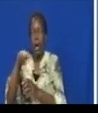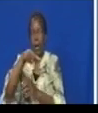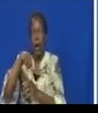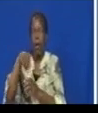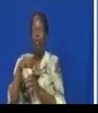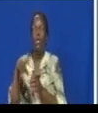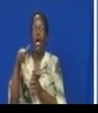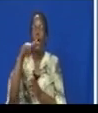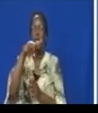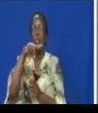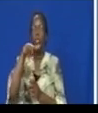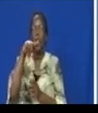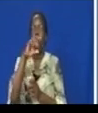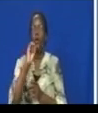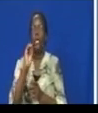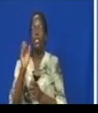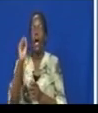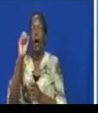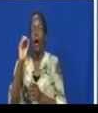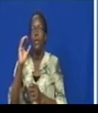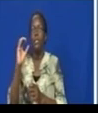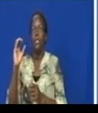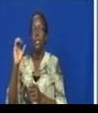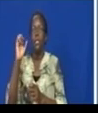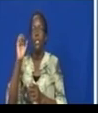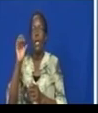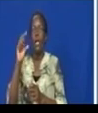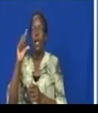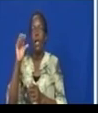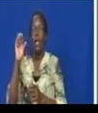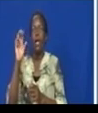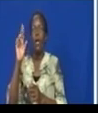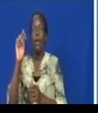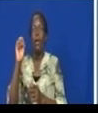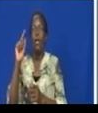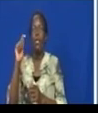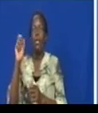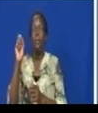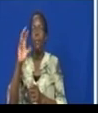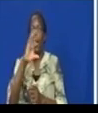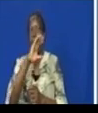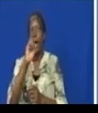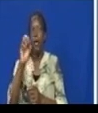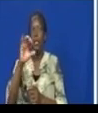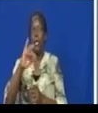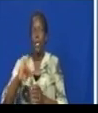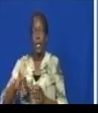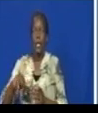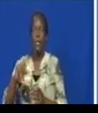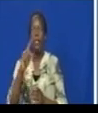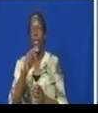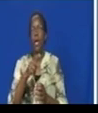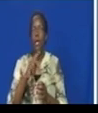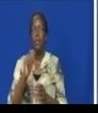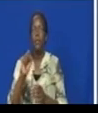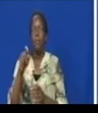is accelerating, yet the speed is constant. You're asked to explain this.